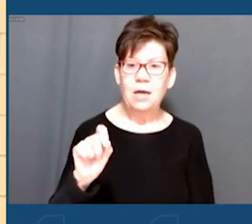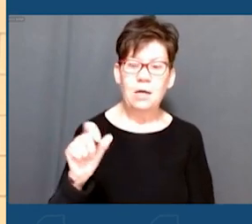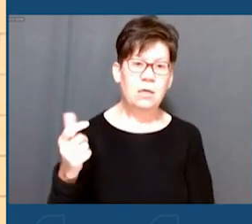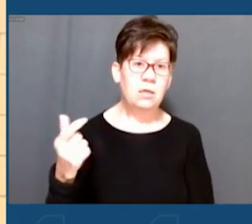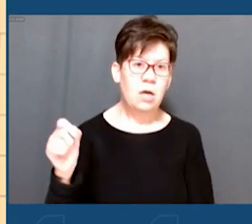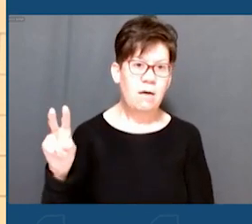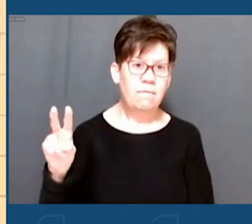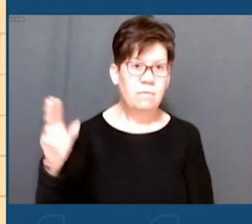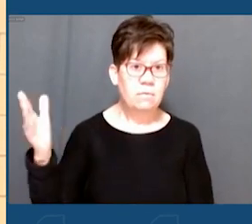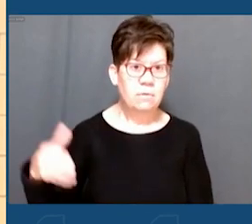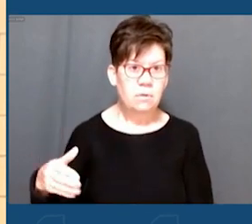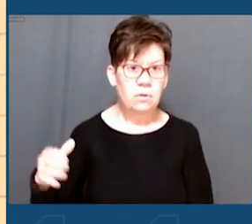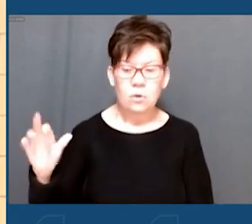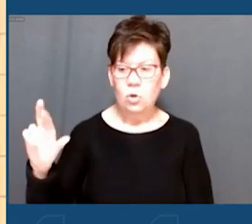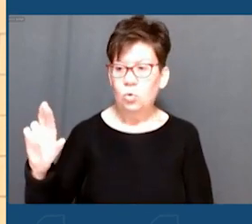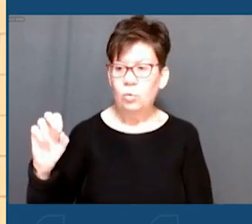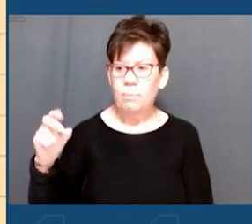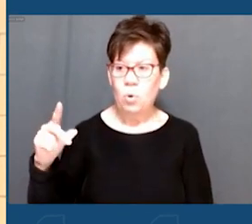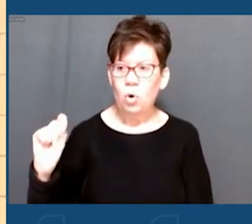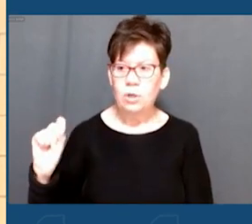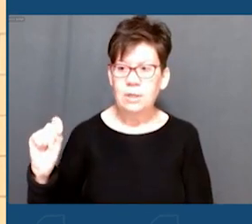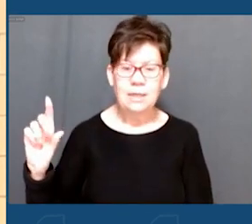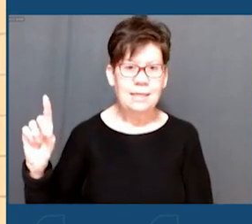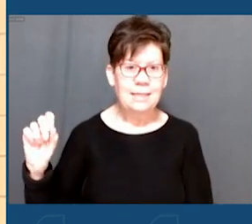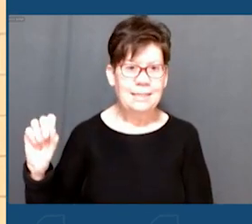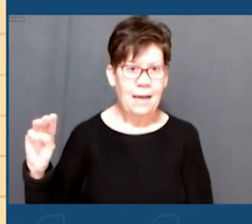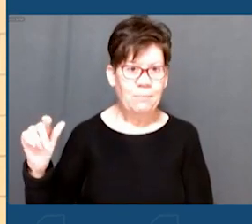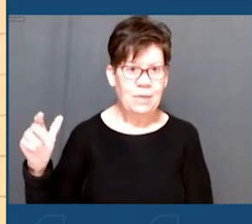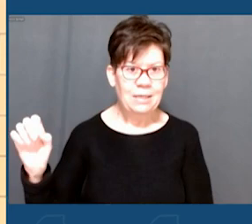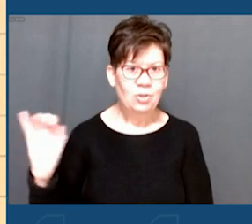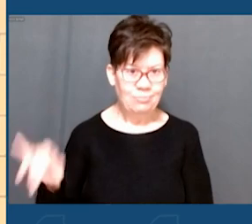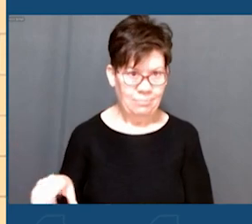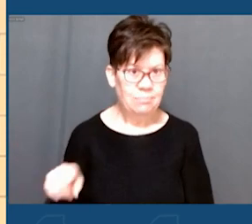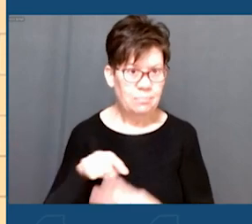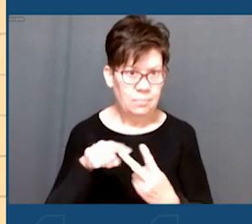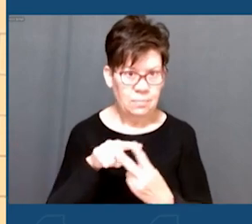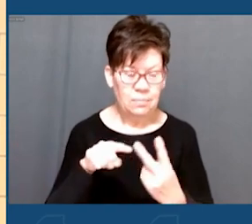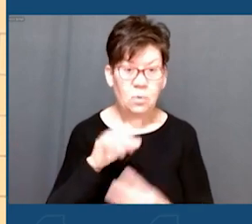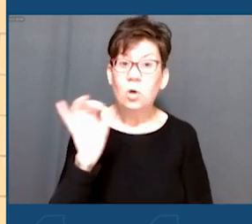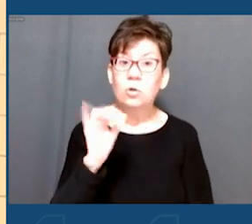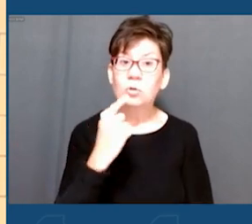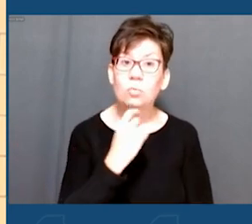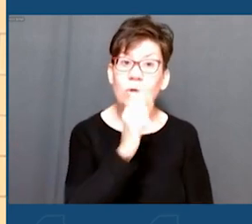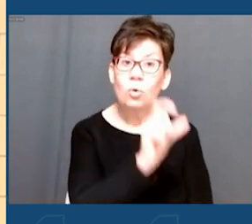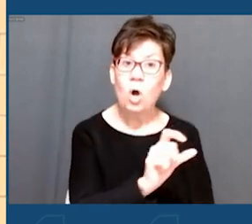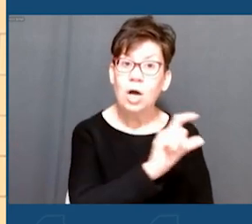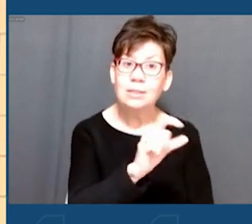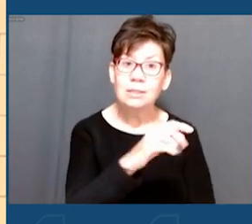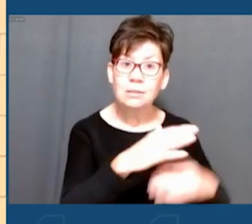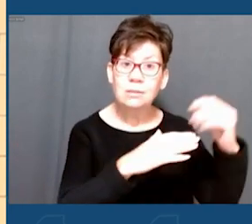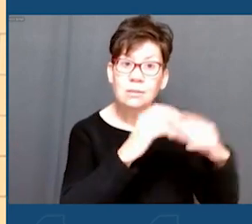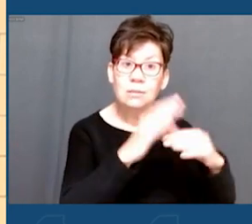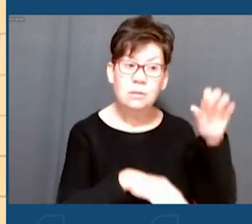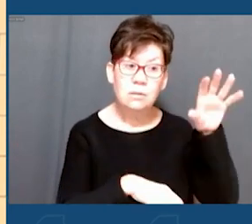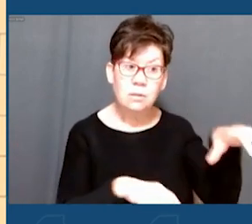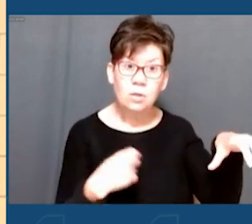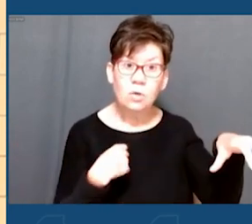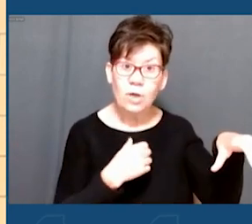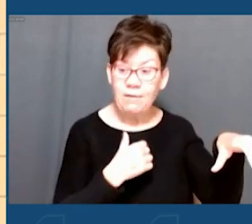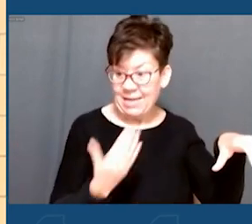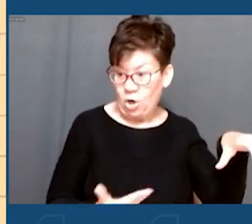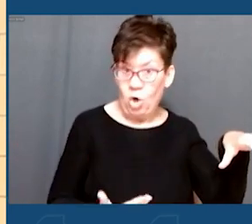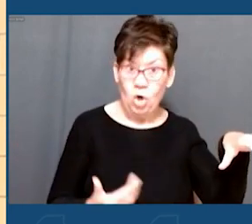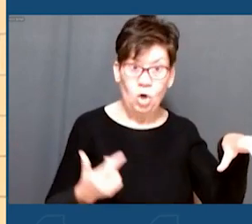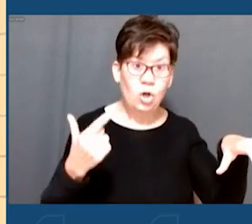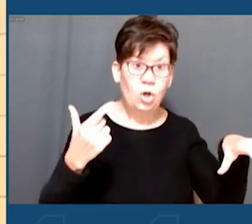nyc.gov/report damage. You can also go to Red Cross facilities. We have one located here at Goldie Maple Academy